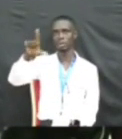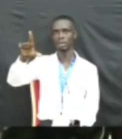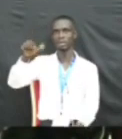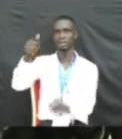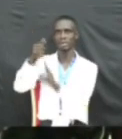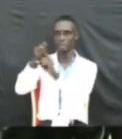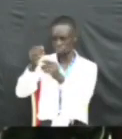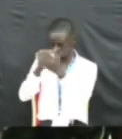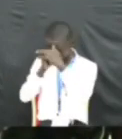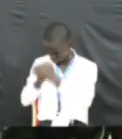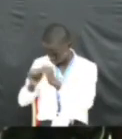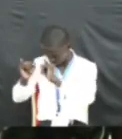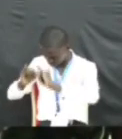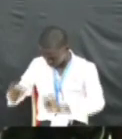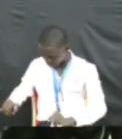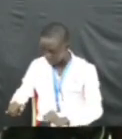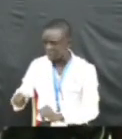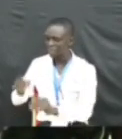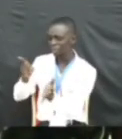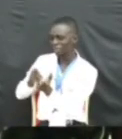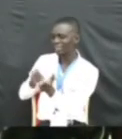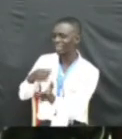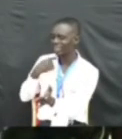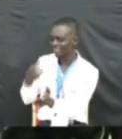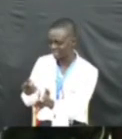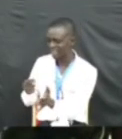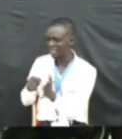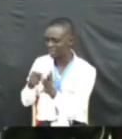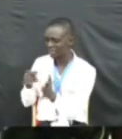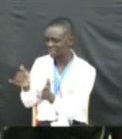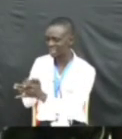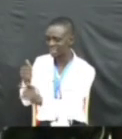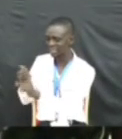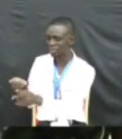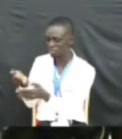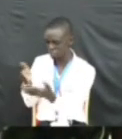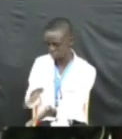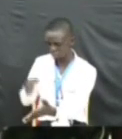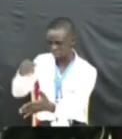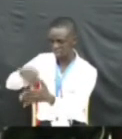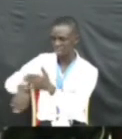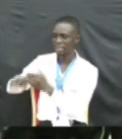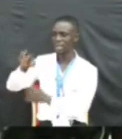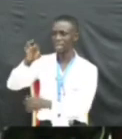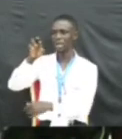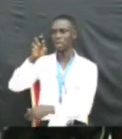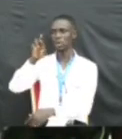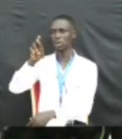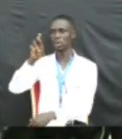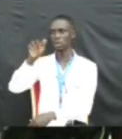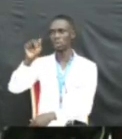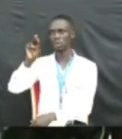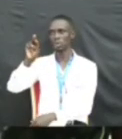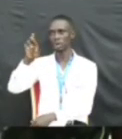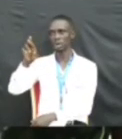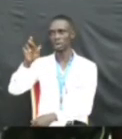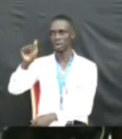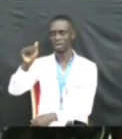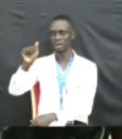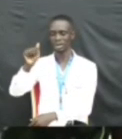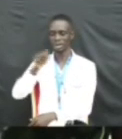dead by a medical doctor at the Orara government hospital. He was to be sent to the